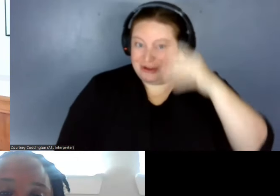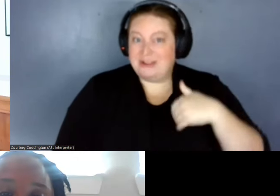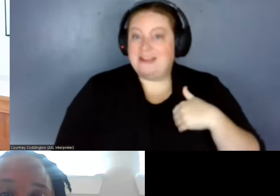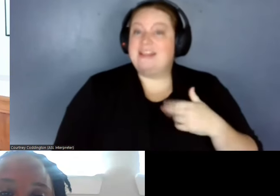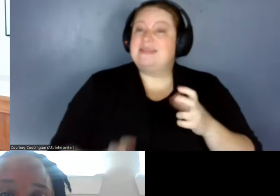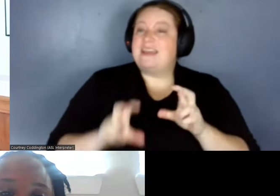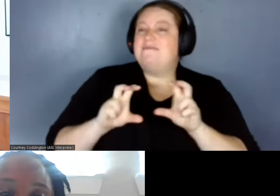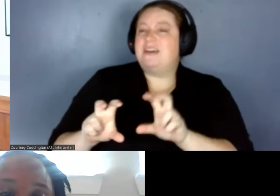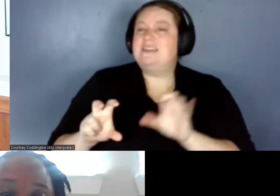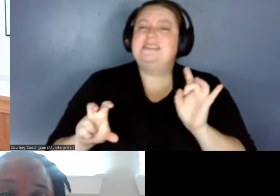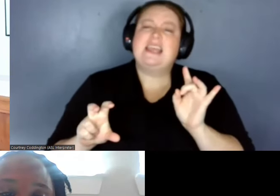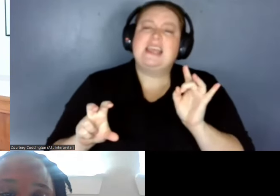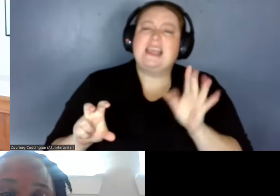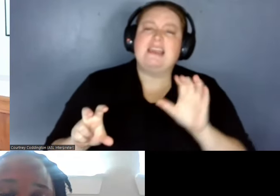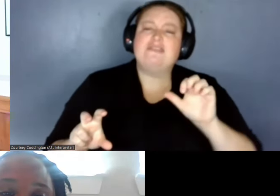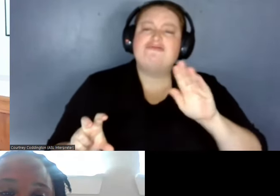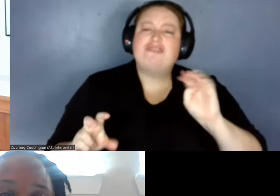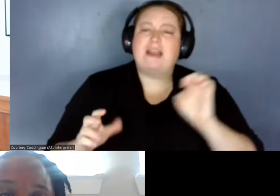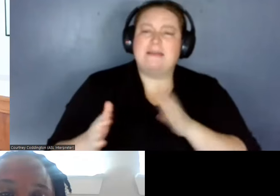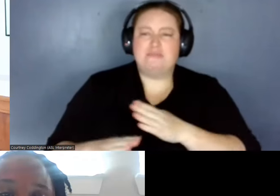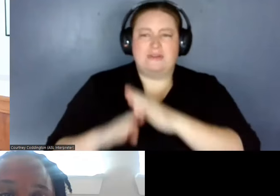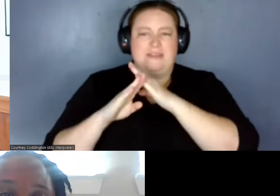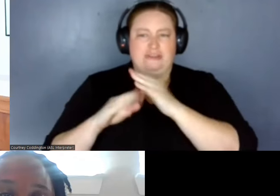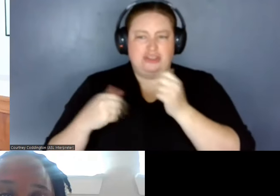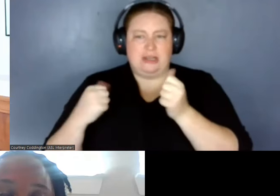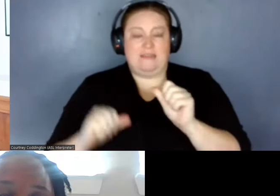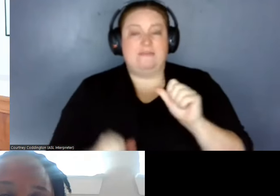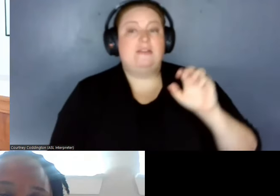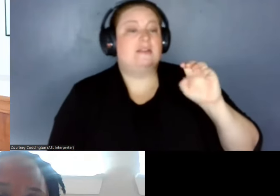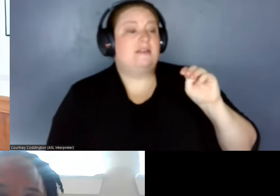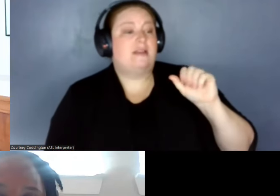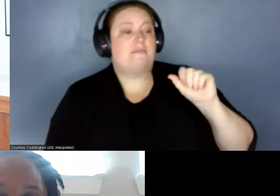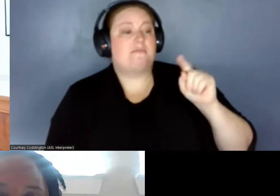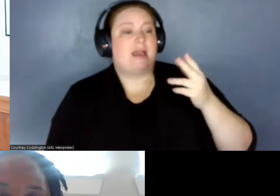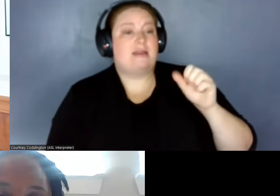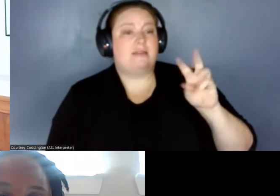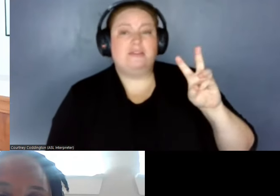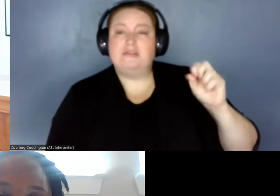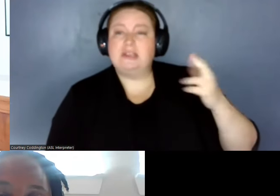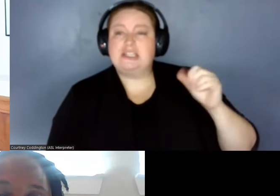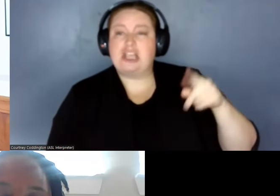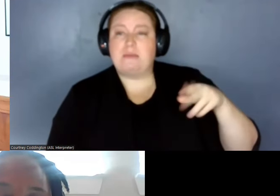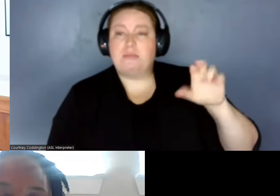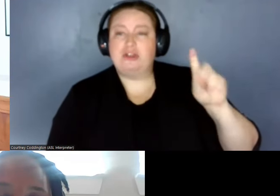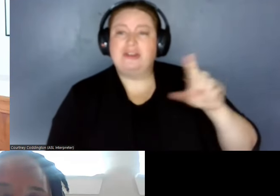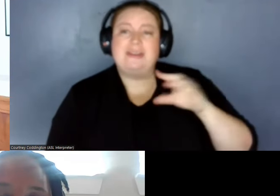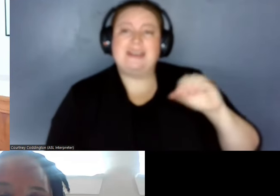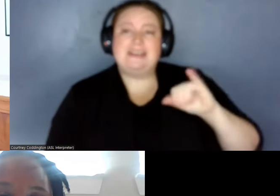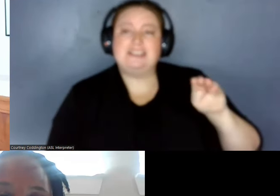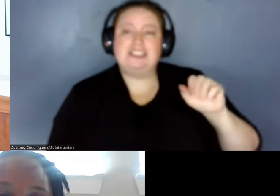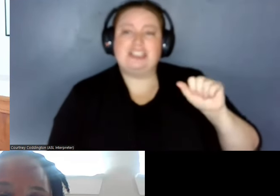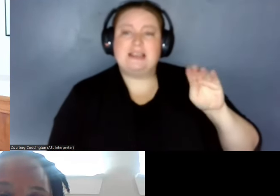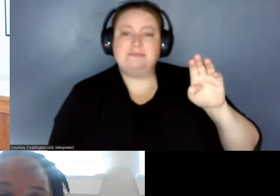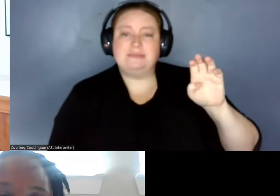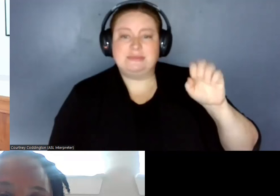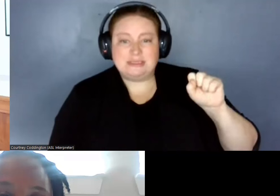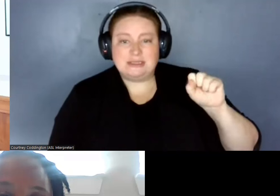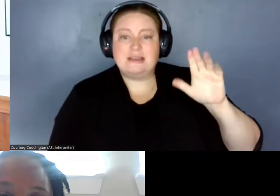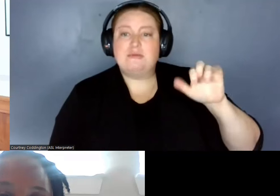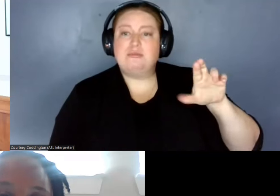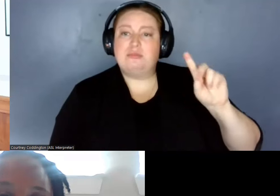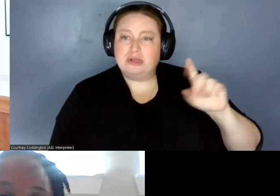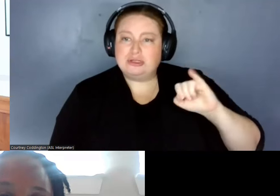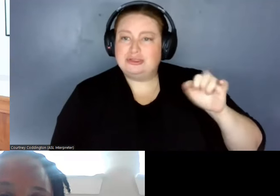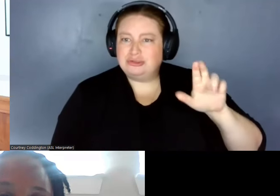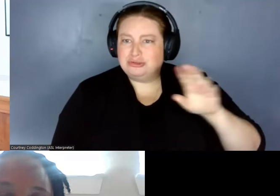prevention efforts. The Matthew Shepard and James Byrd Jr. Hate Crimes Program has funded hate crimes prevention efforts in